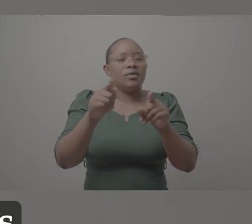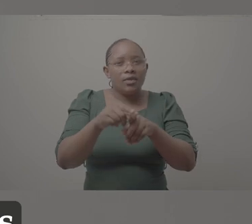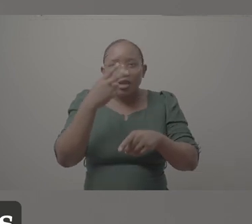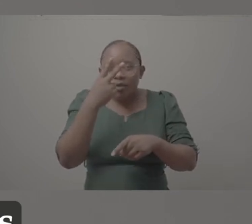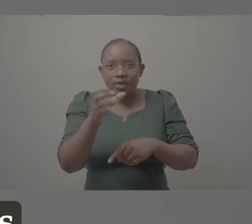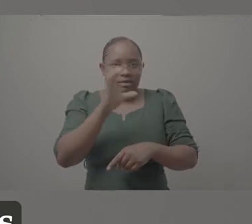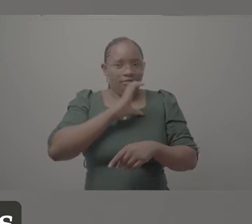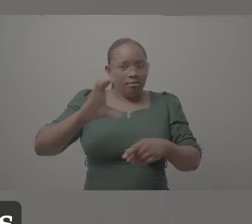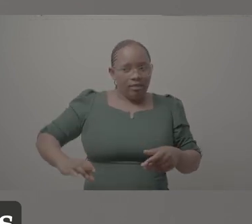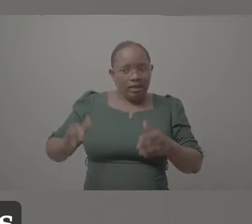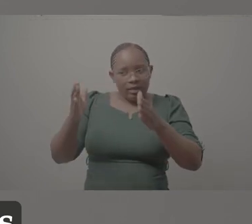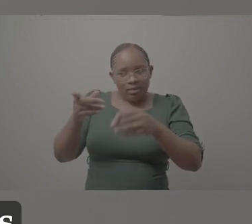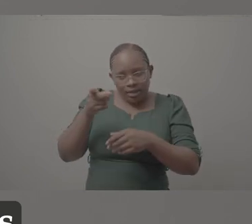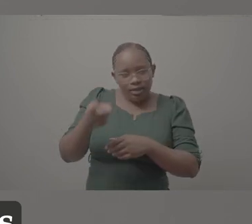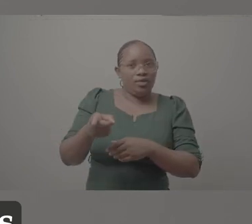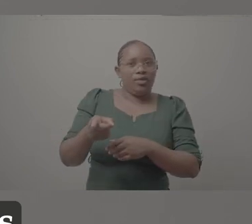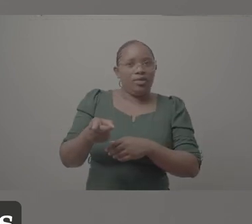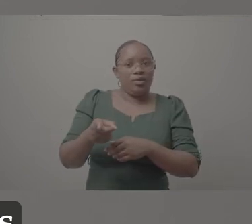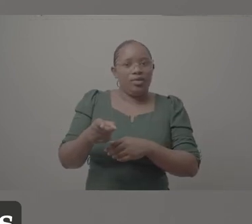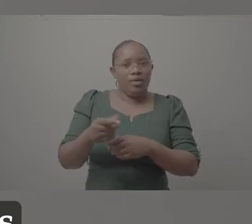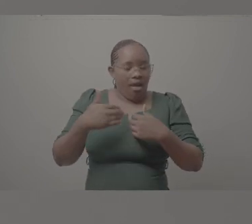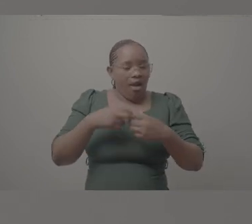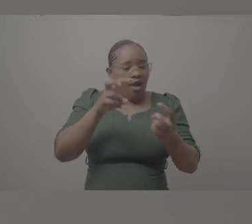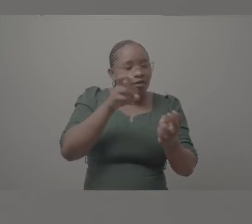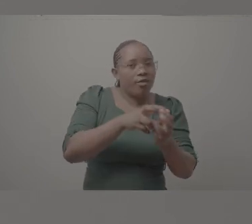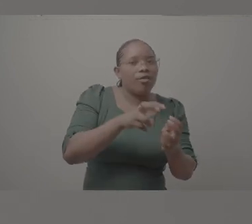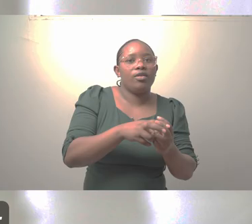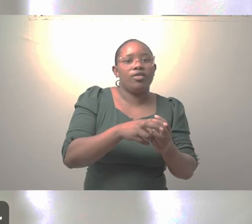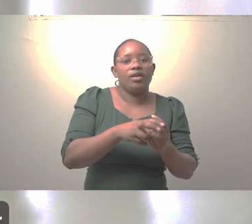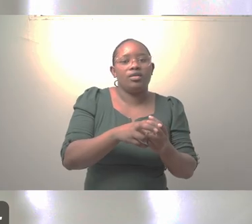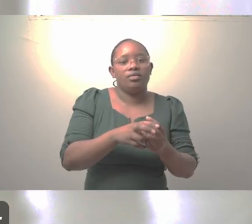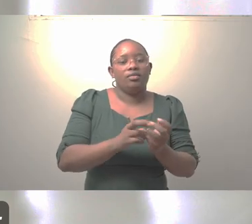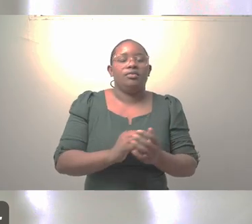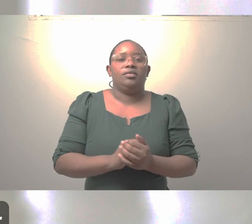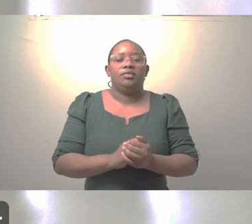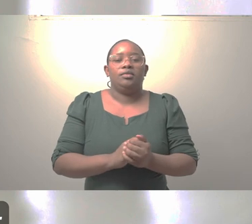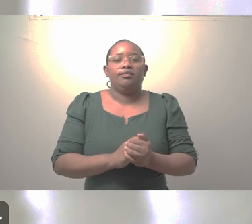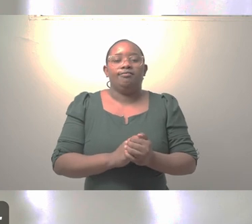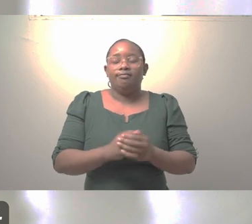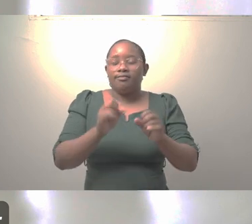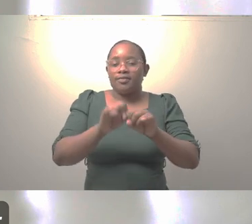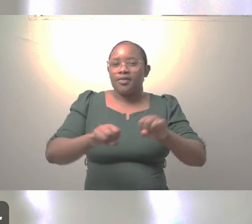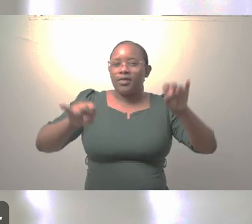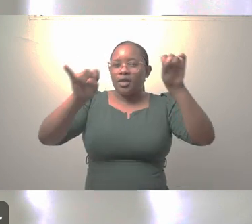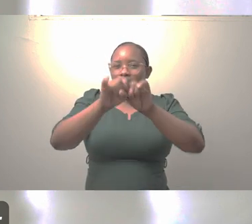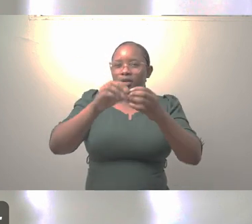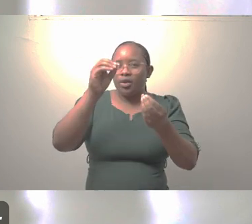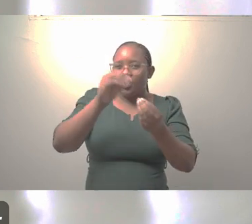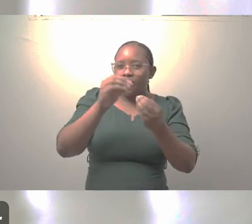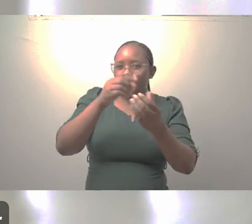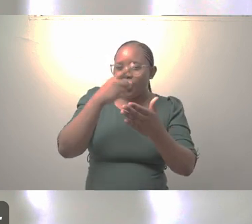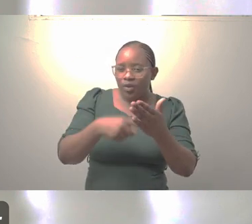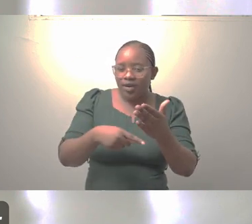are actually the owners of the companies that are about to be awarded the contracts. But also what is very, very important is